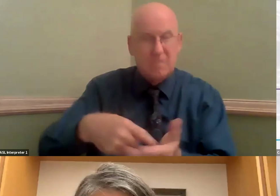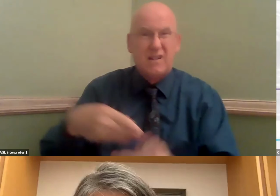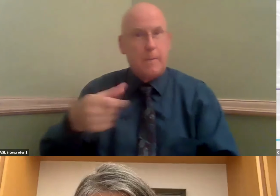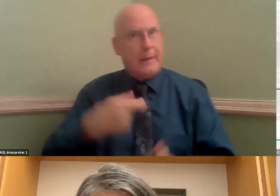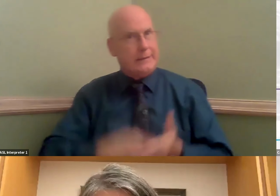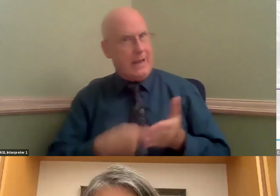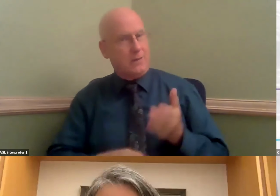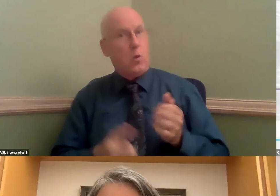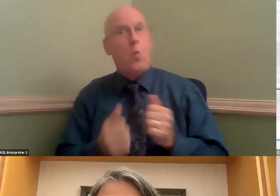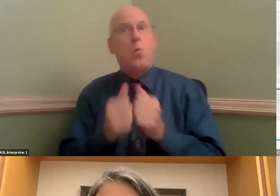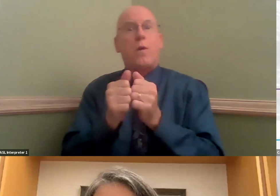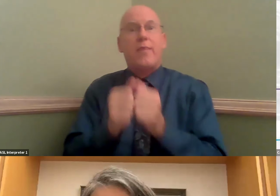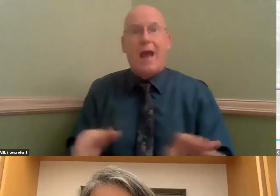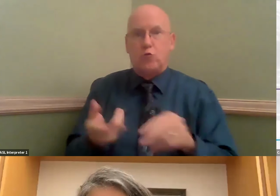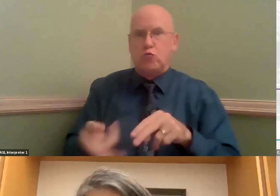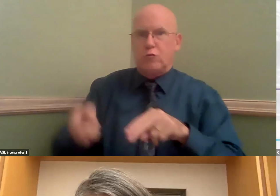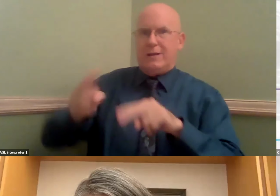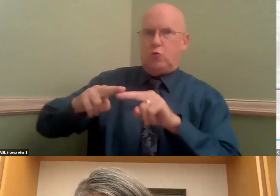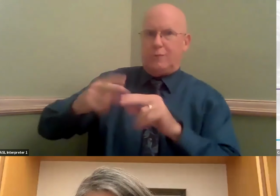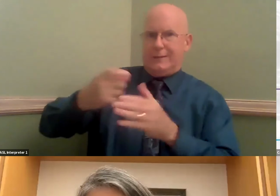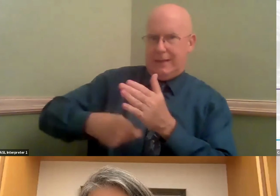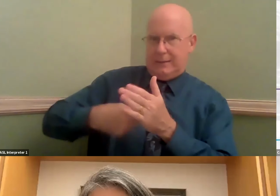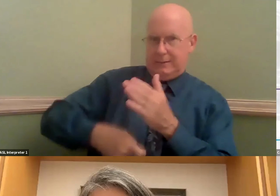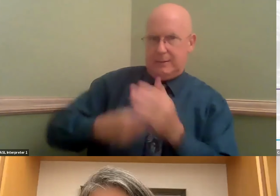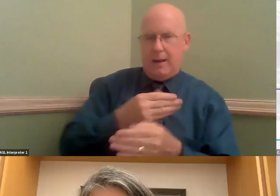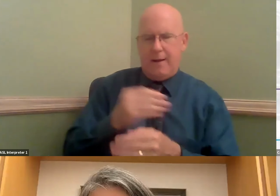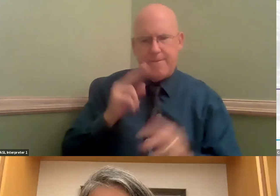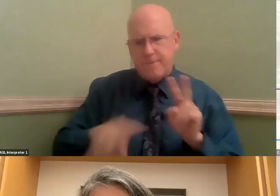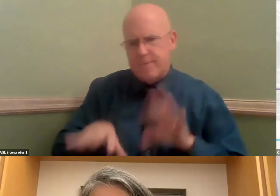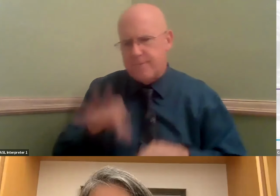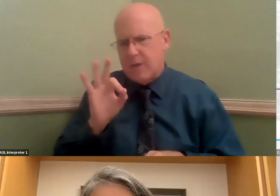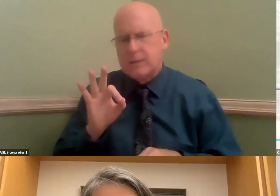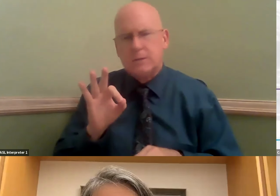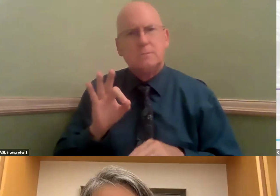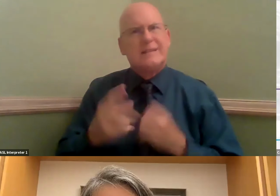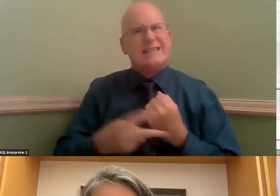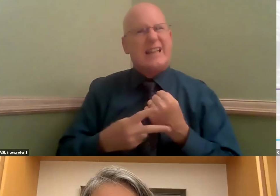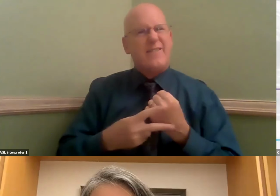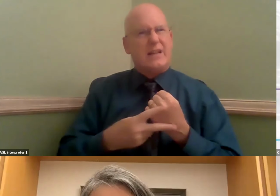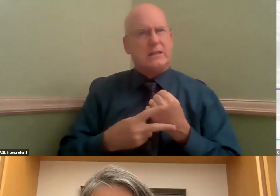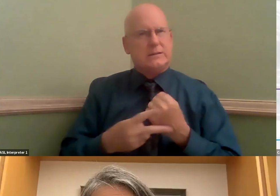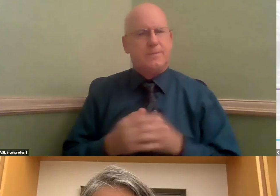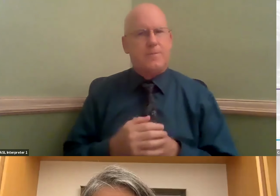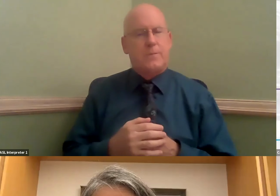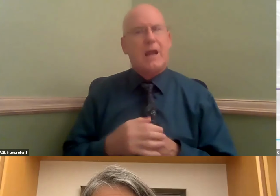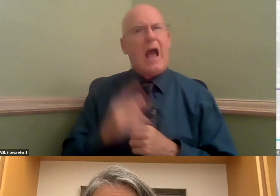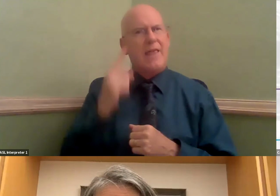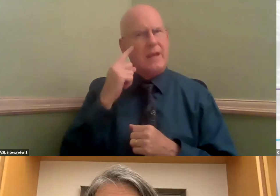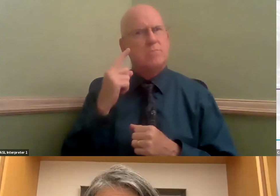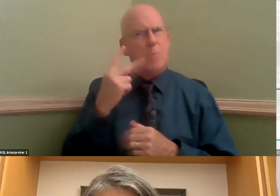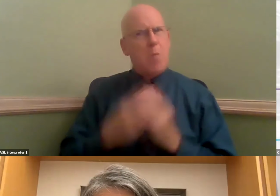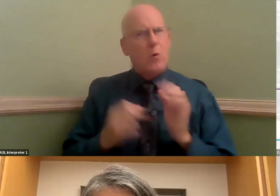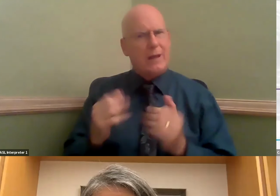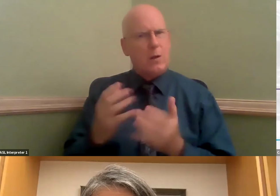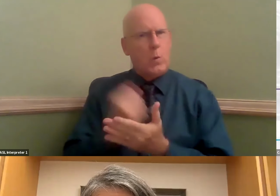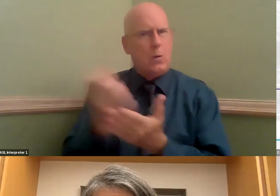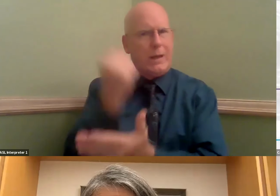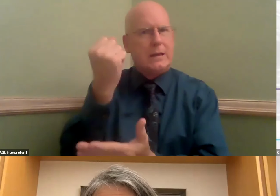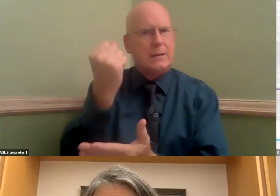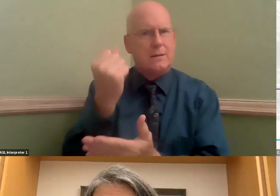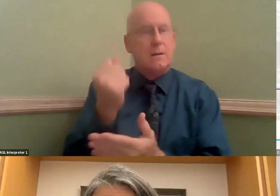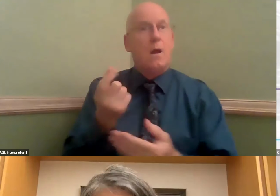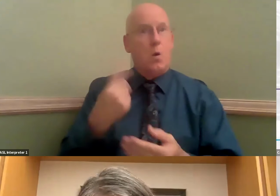without raising taxes, and looking for efficiencies in government. So I see it as a win-win-win opportunity, because we definitely have